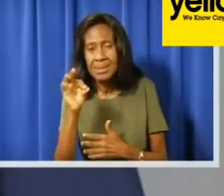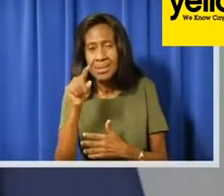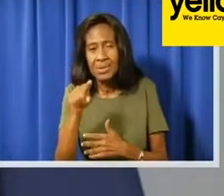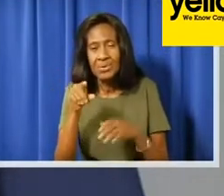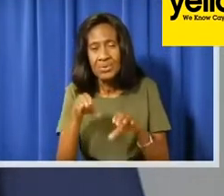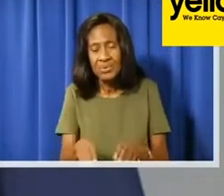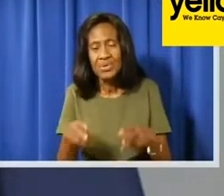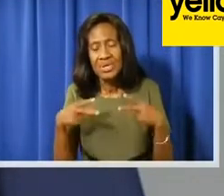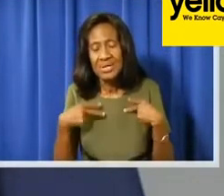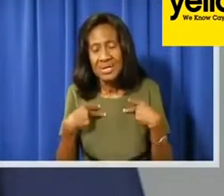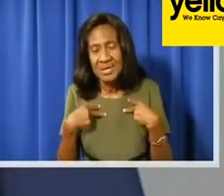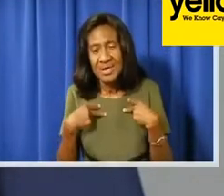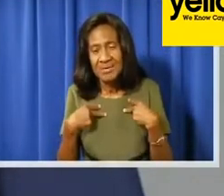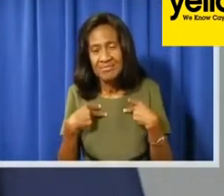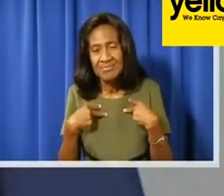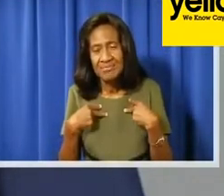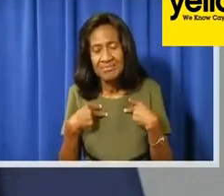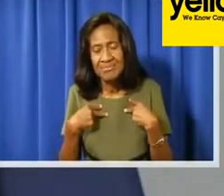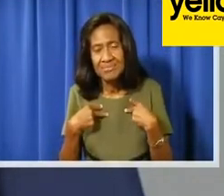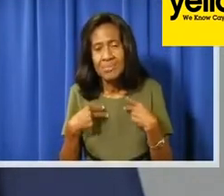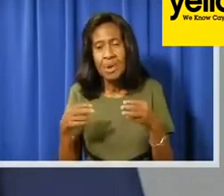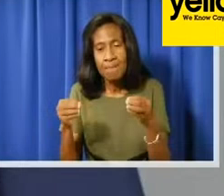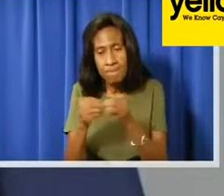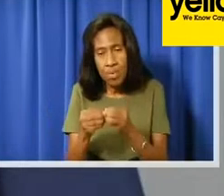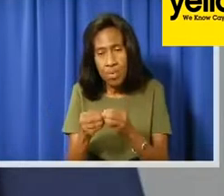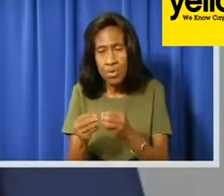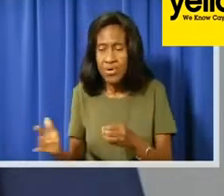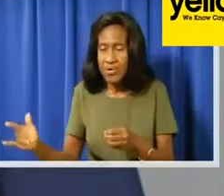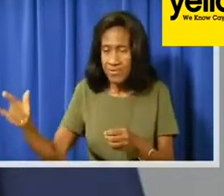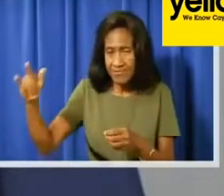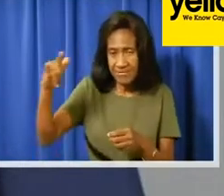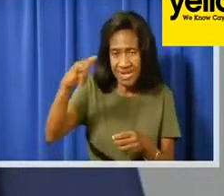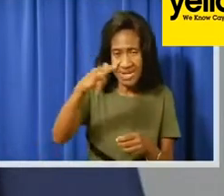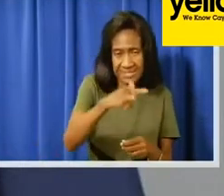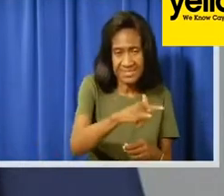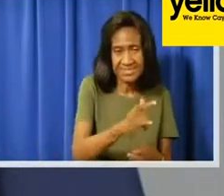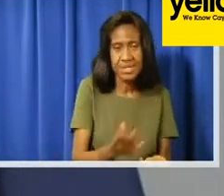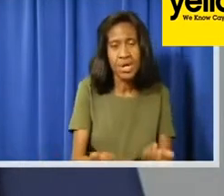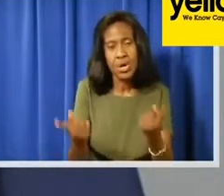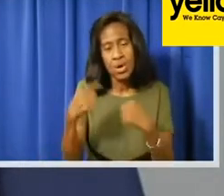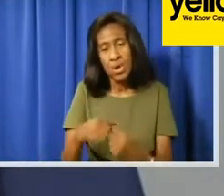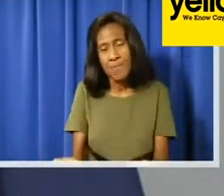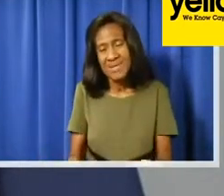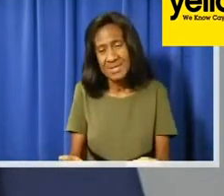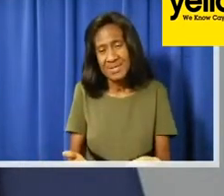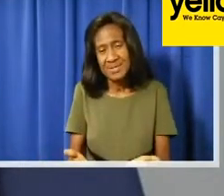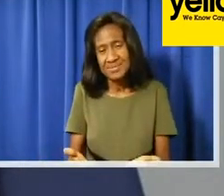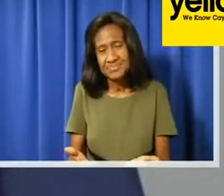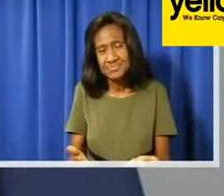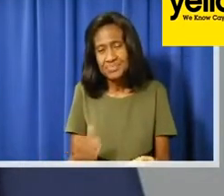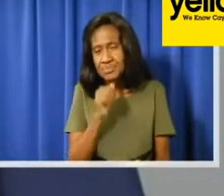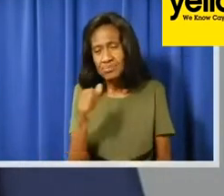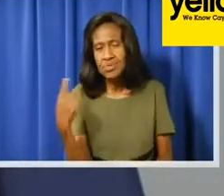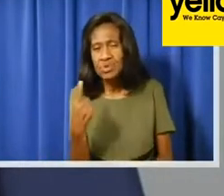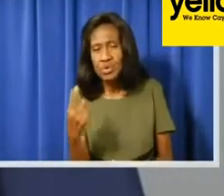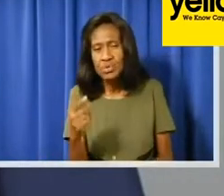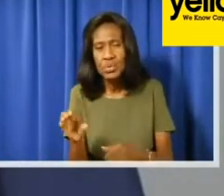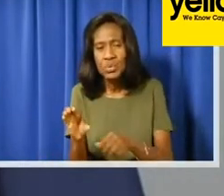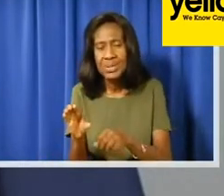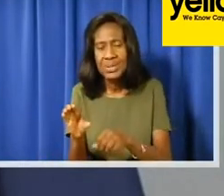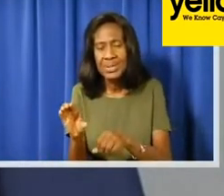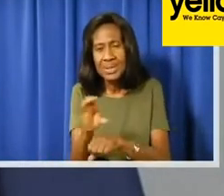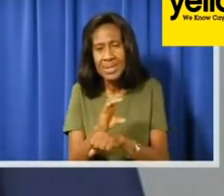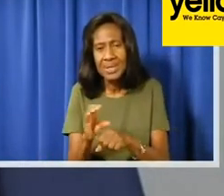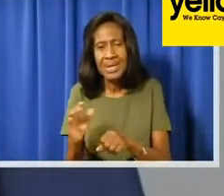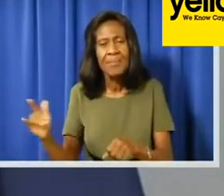scheduled flight, so to speak, by those airlines that are coming. So it's no longer a repatriation flight. So commercial flights are going to be open to whatever